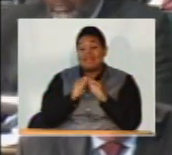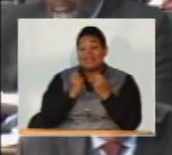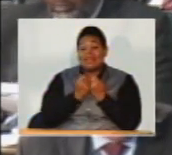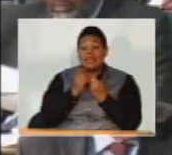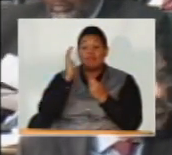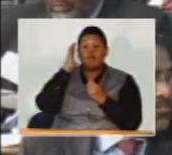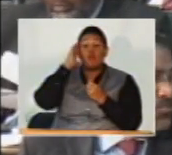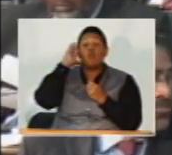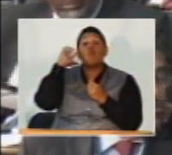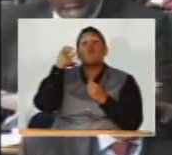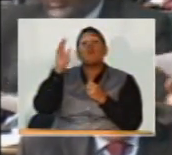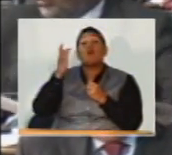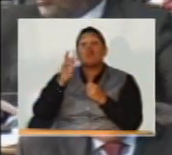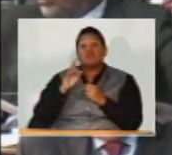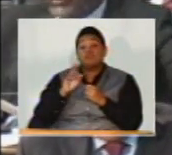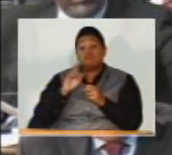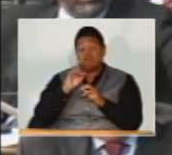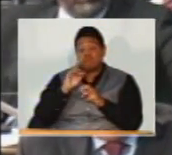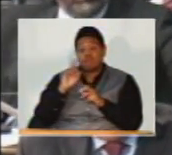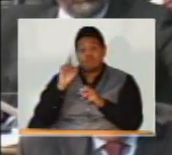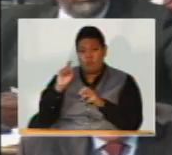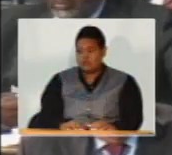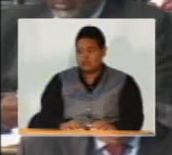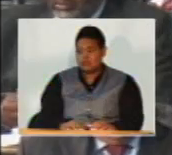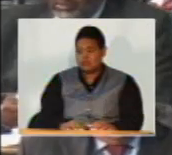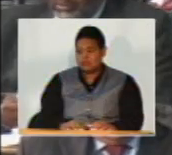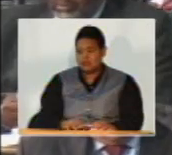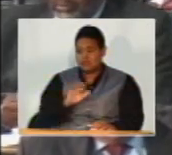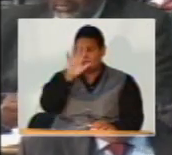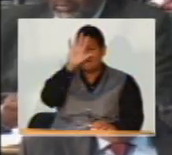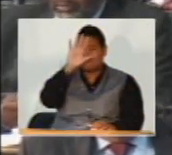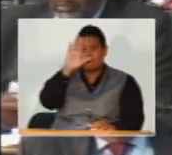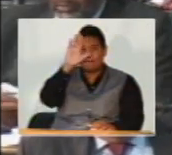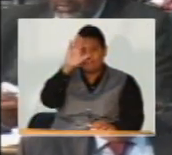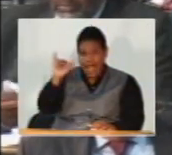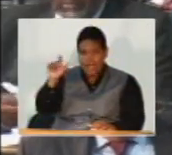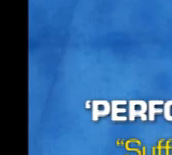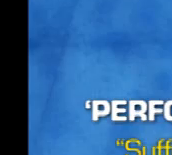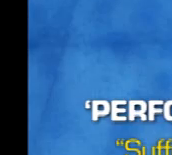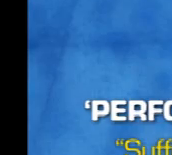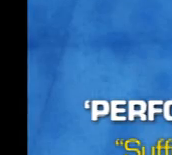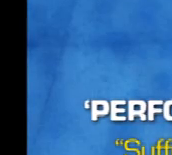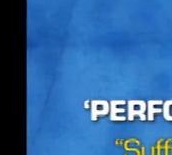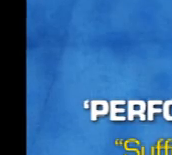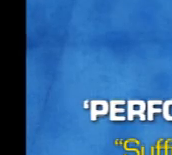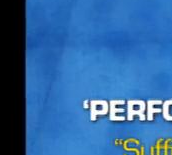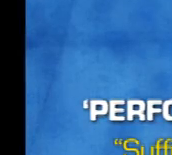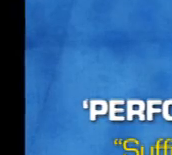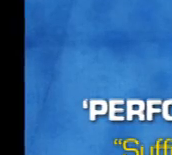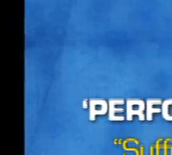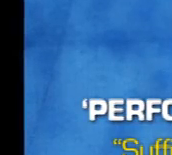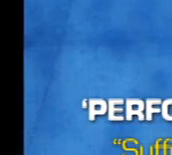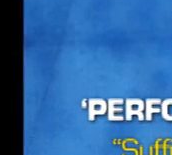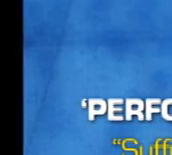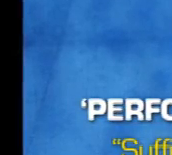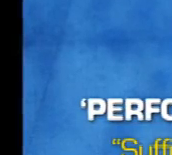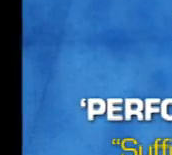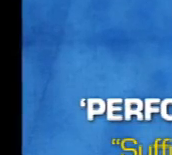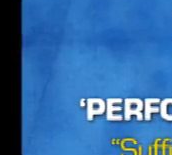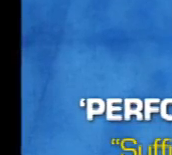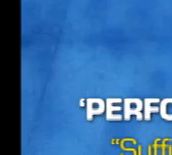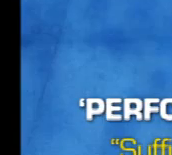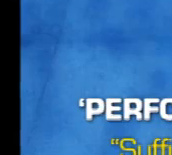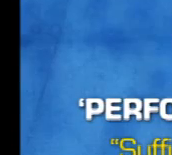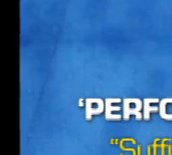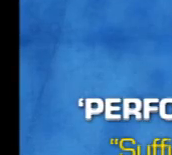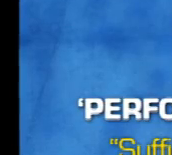be mandated to have the project implemented by 2016. Energy World International EWI had been